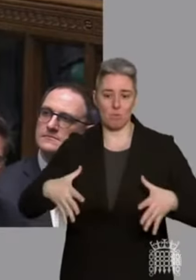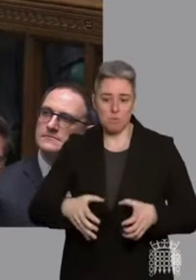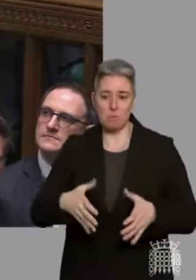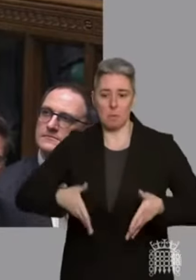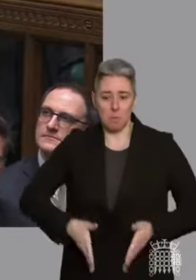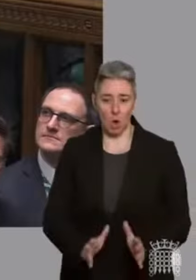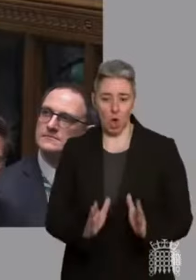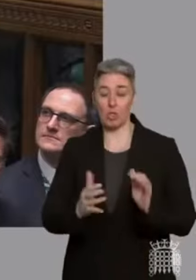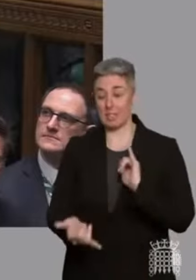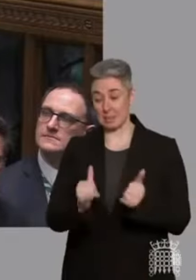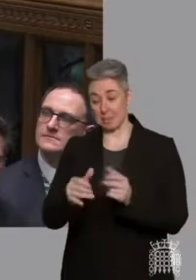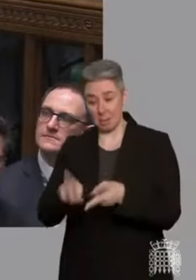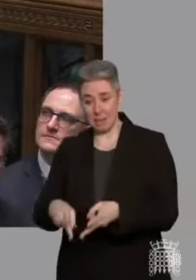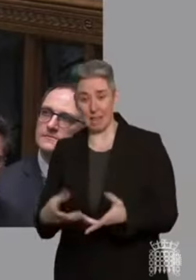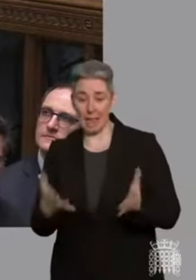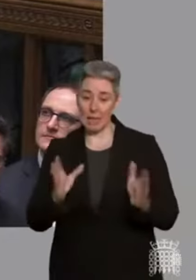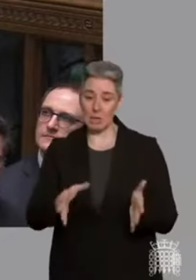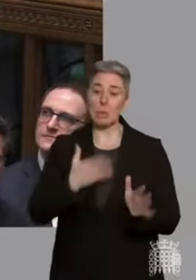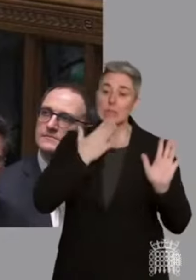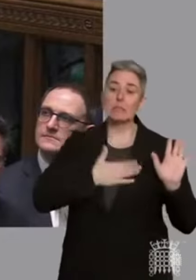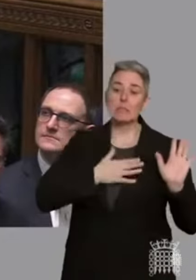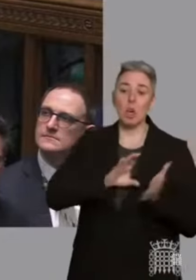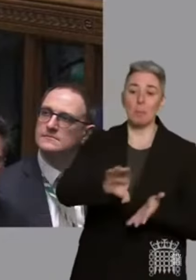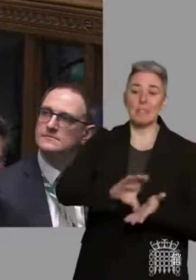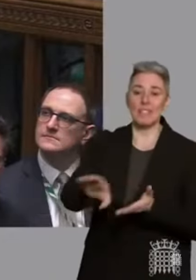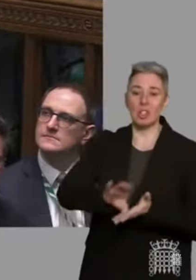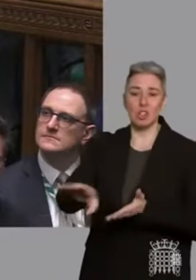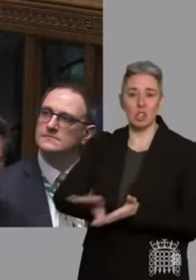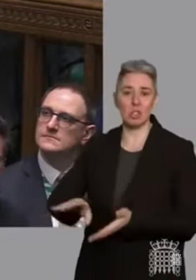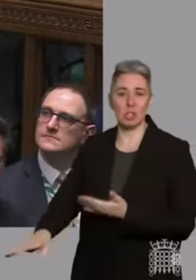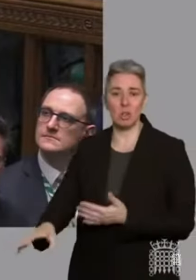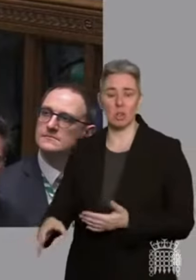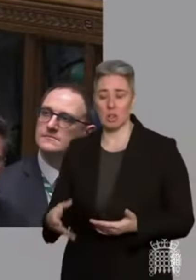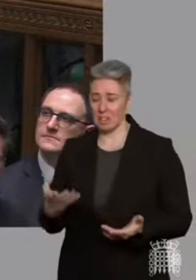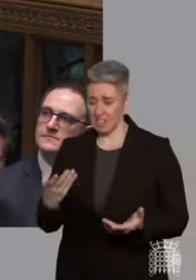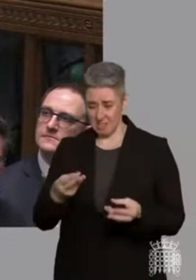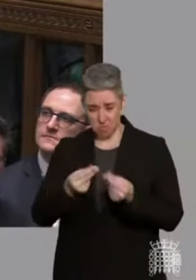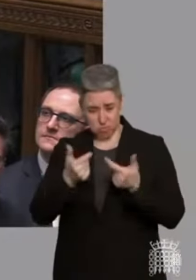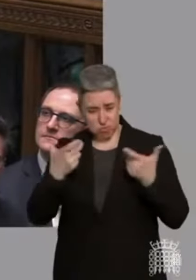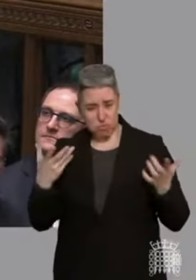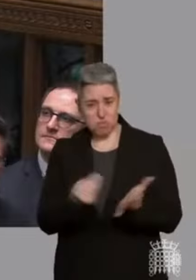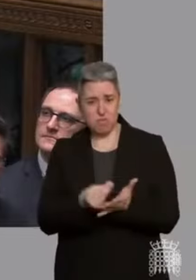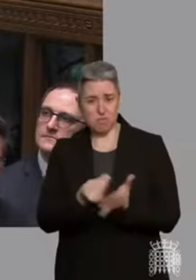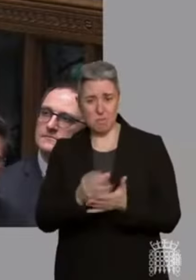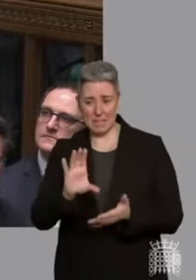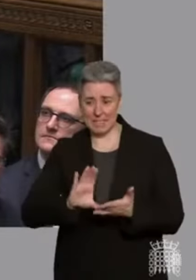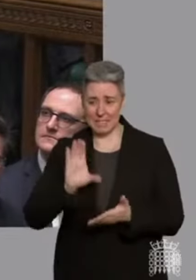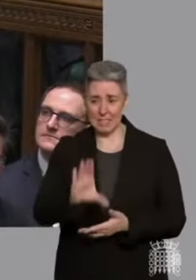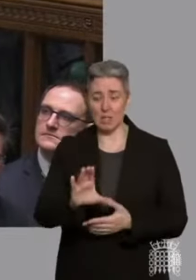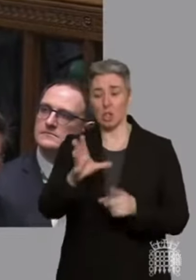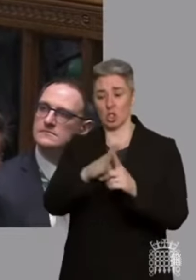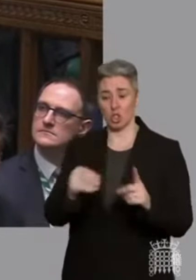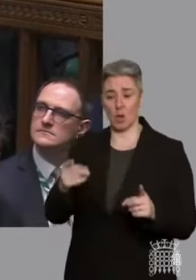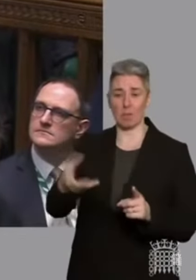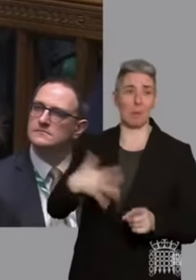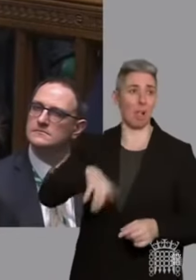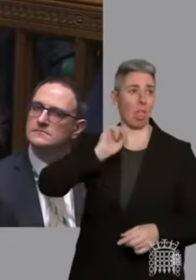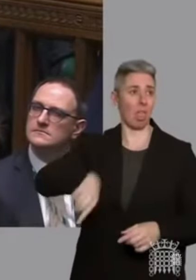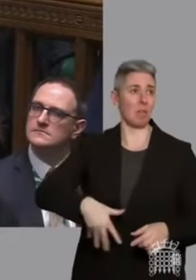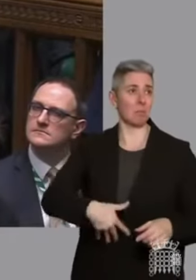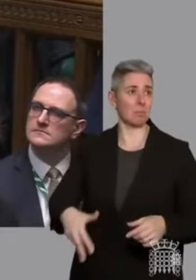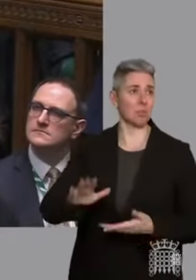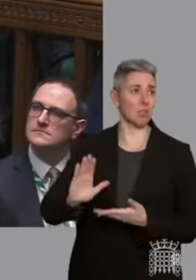allowed maternity services to deteriorate to the point where many consider it to be a public health crisis. Will the Prime